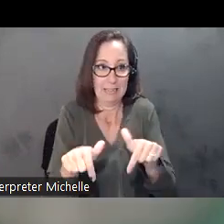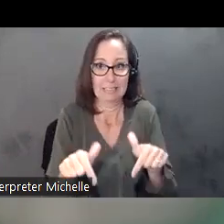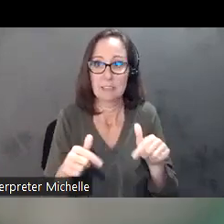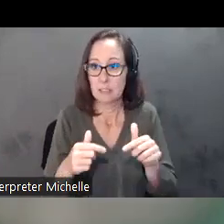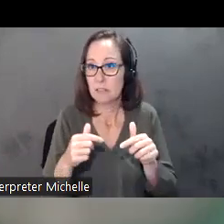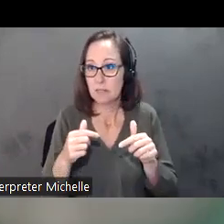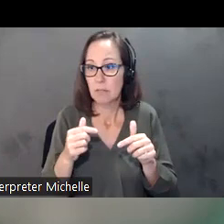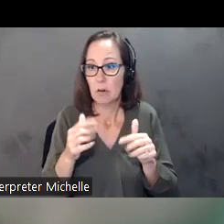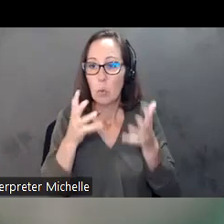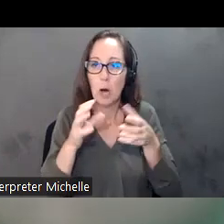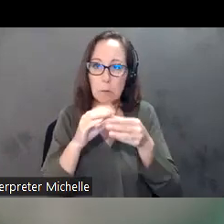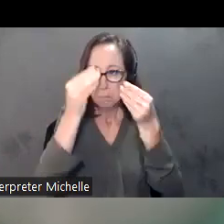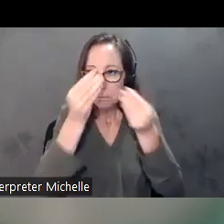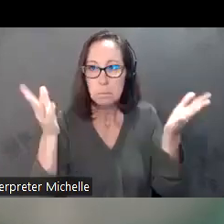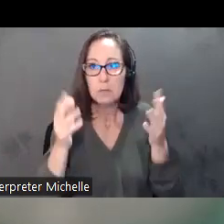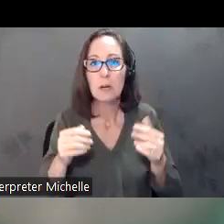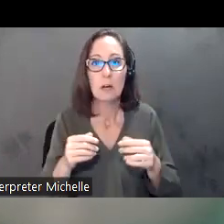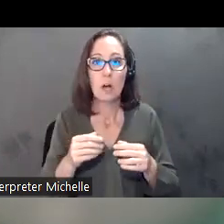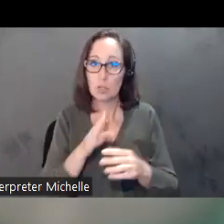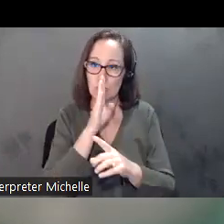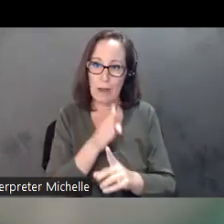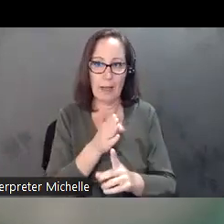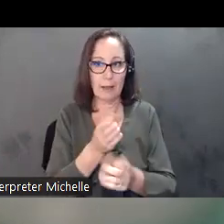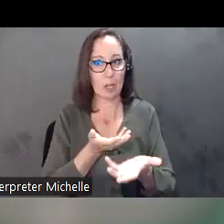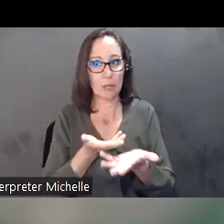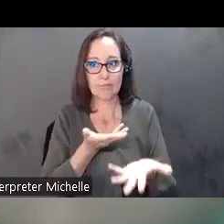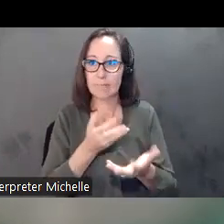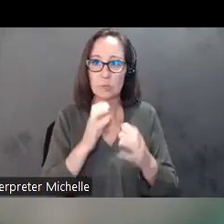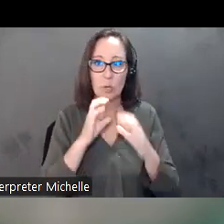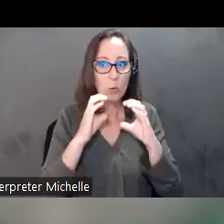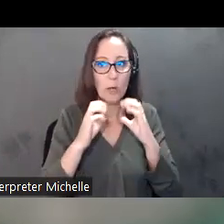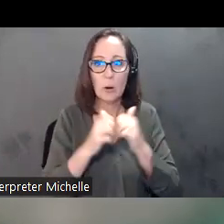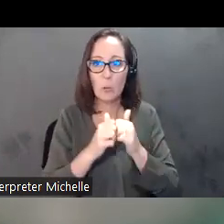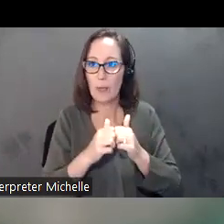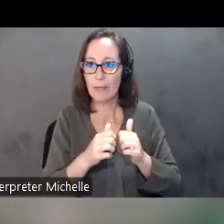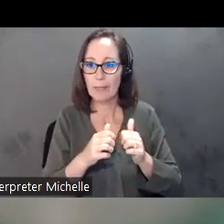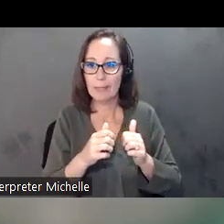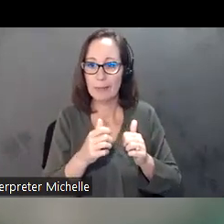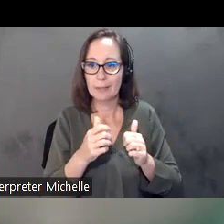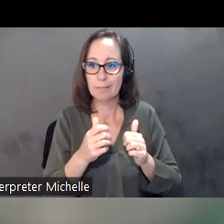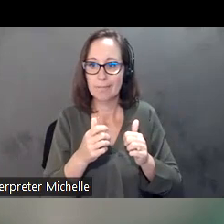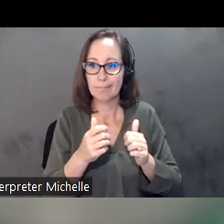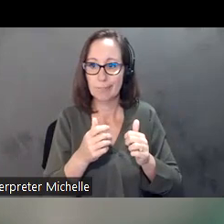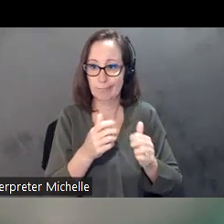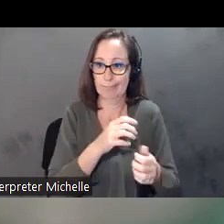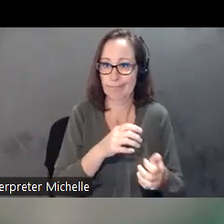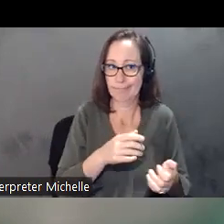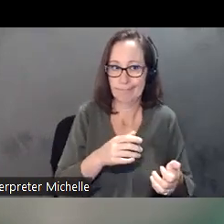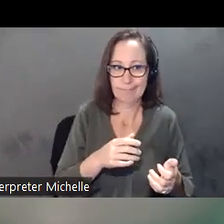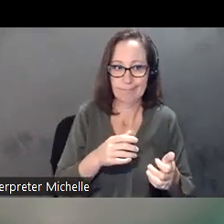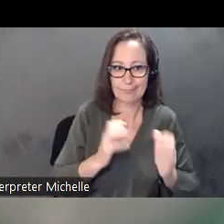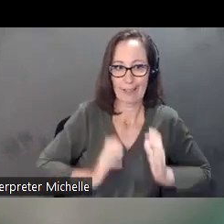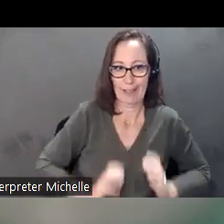do mostly direct communications to our recipients and providers. So we